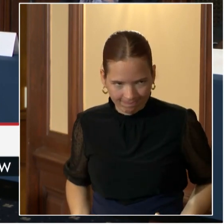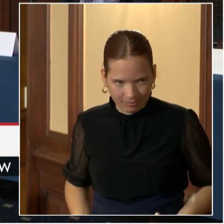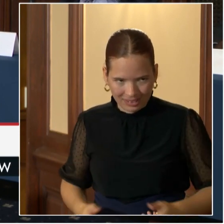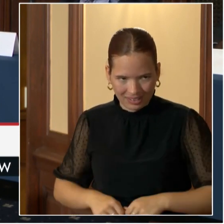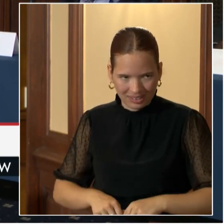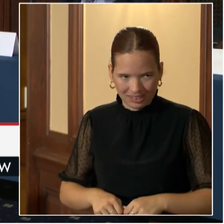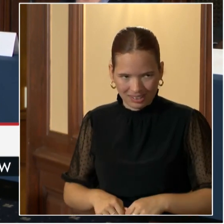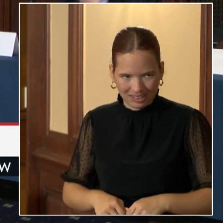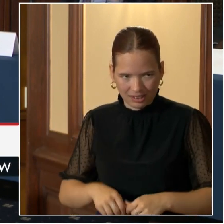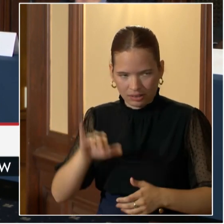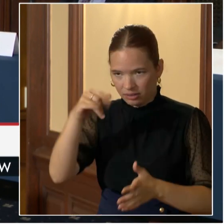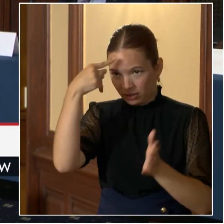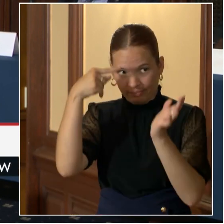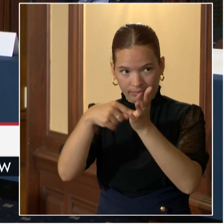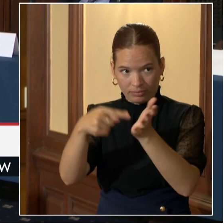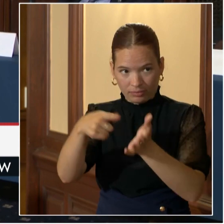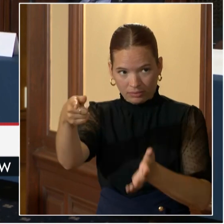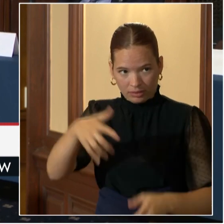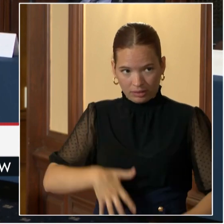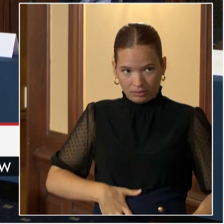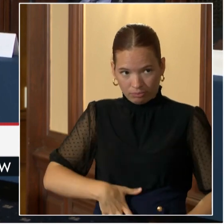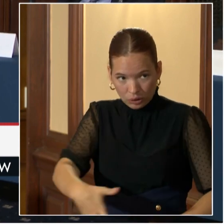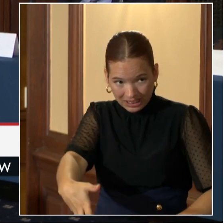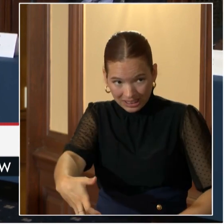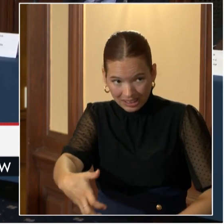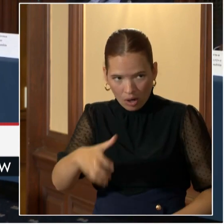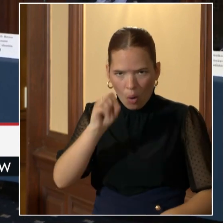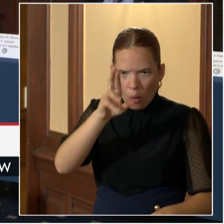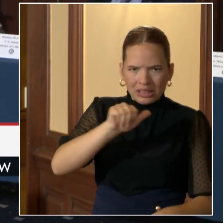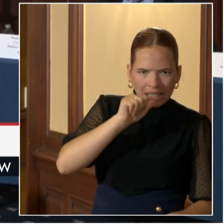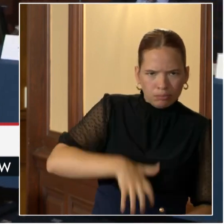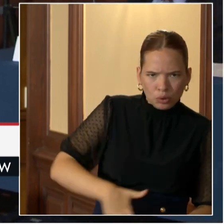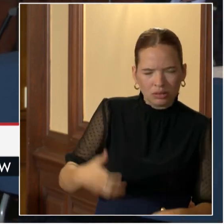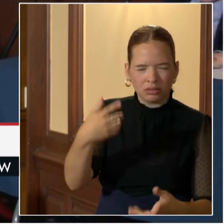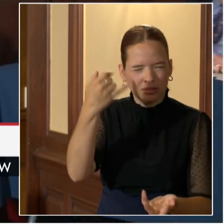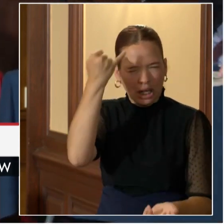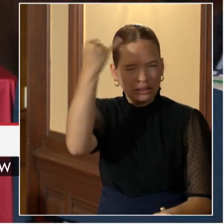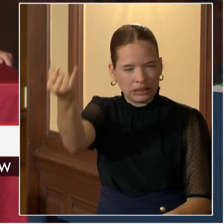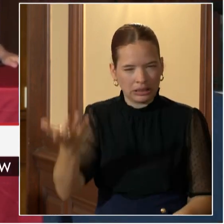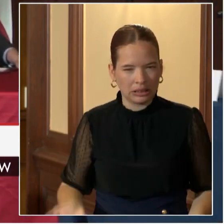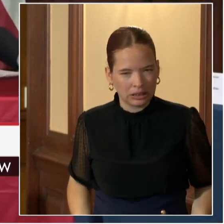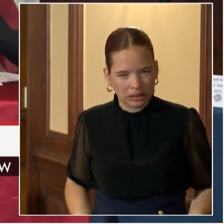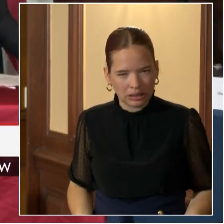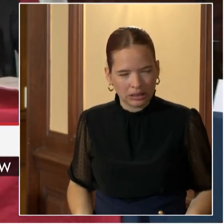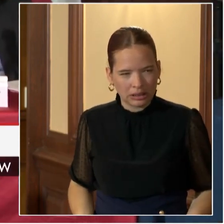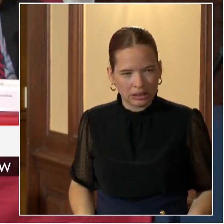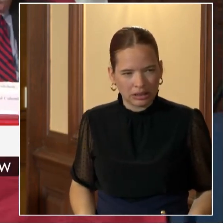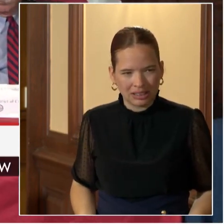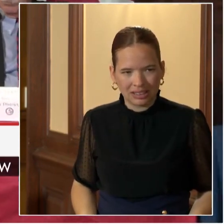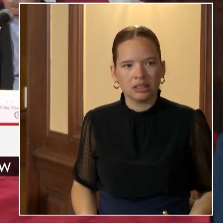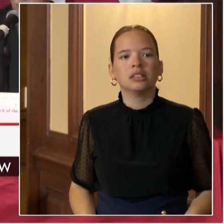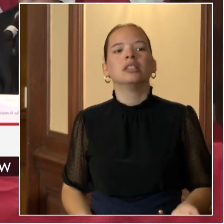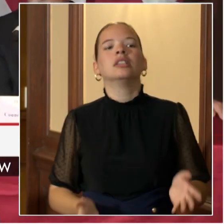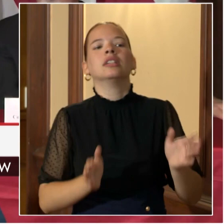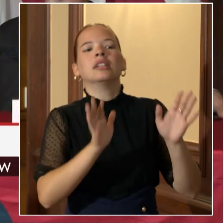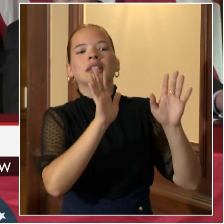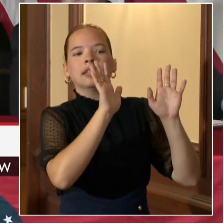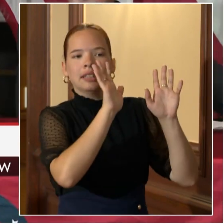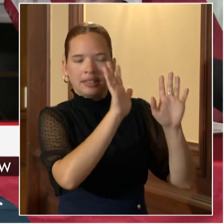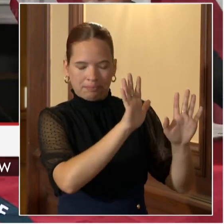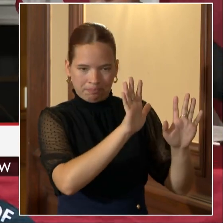and you won't in our lifetime. Let me continue. What my commitment is to not to do things the same